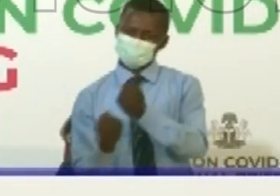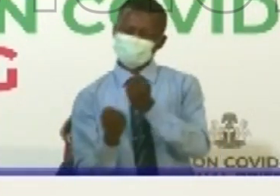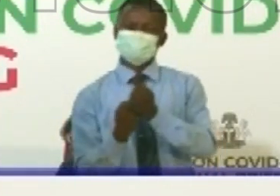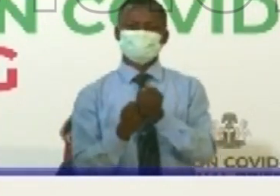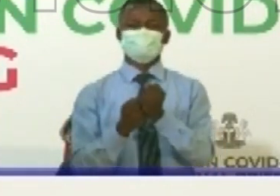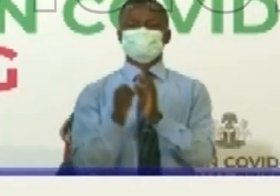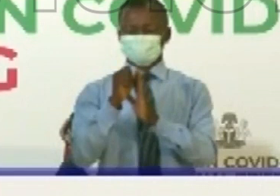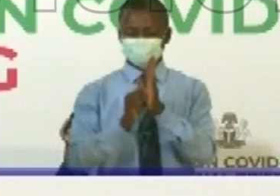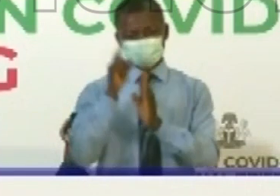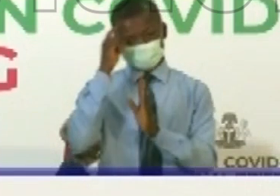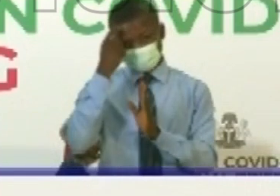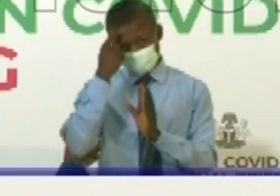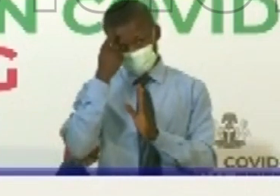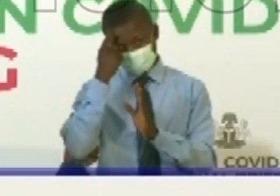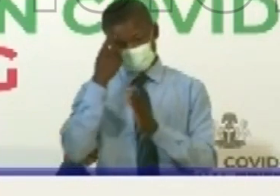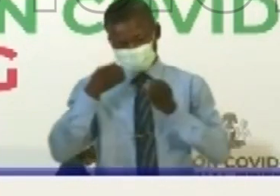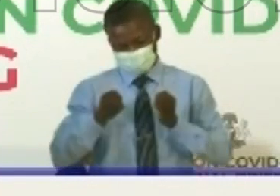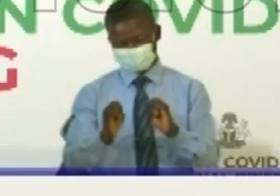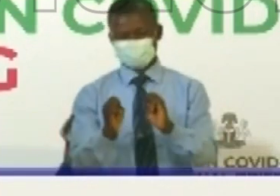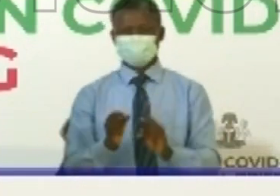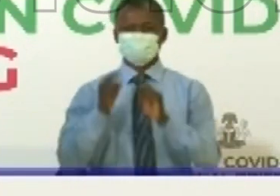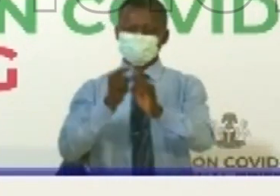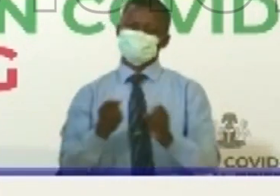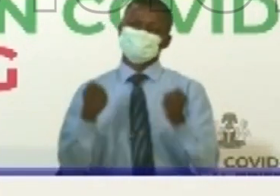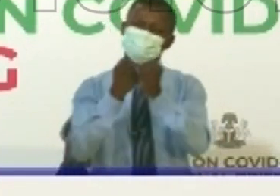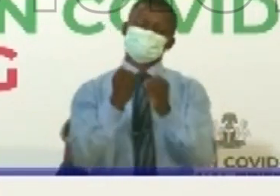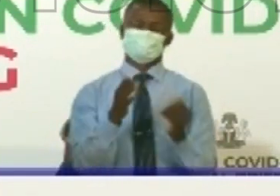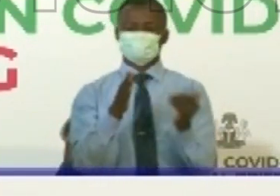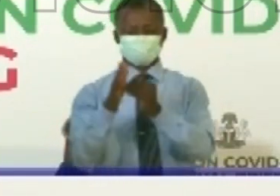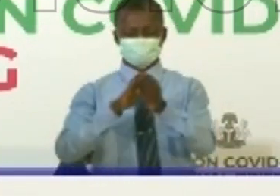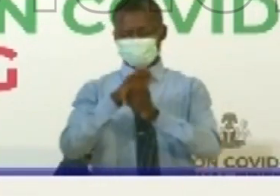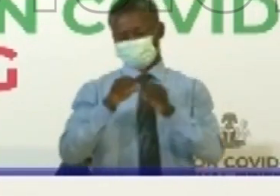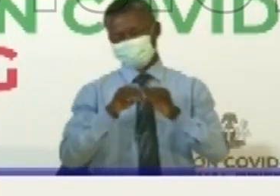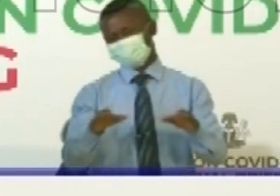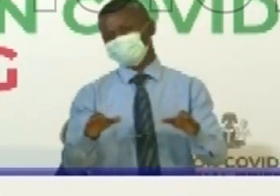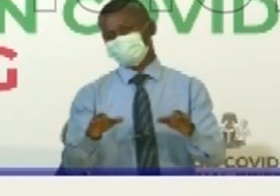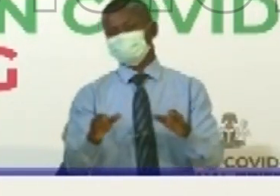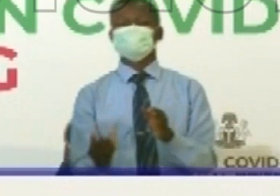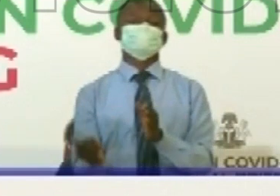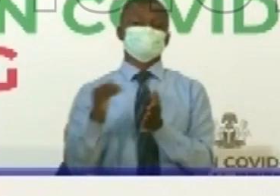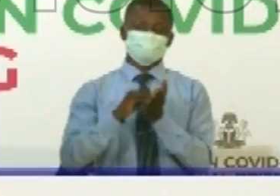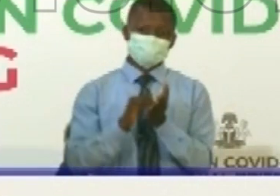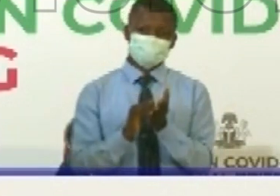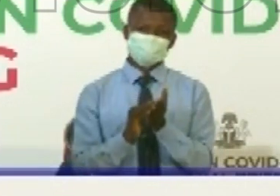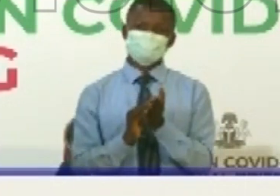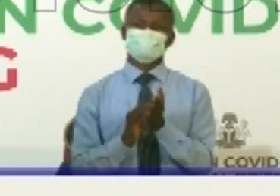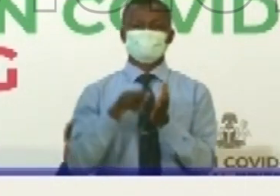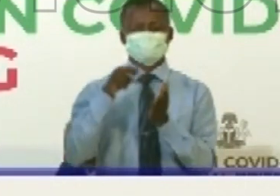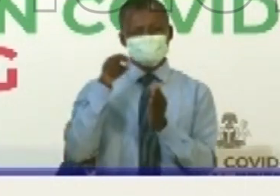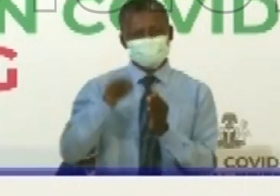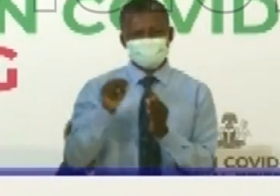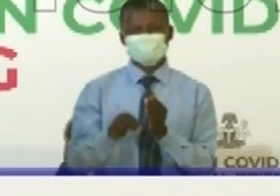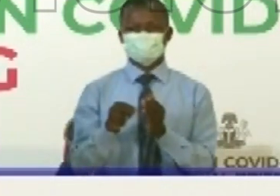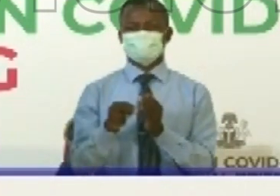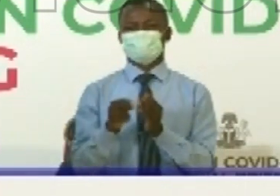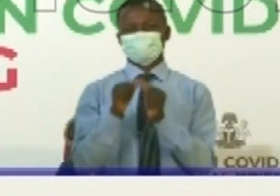in the fight against the pandemic. They also stressed the need for continued routine services in order not to